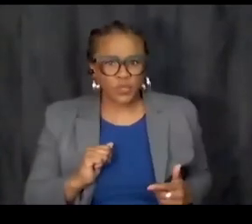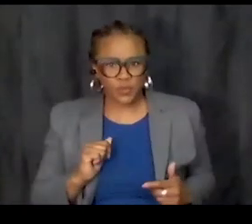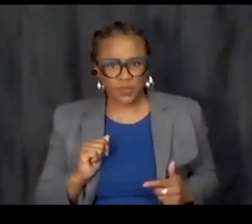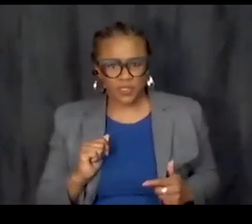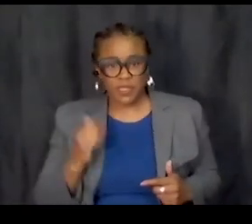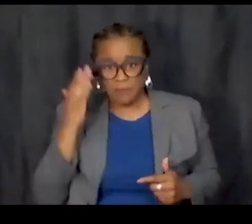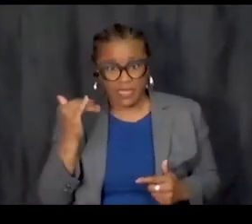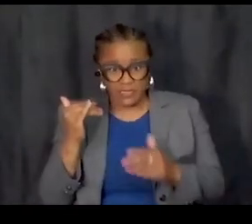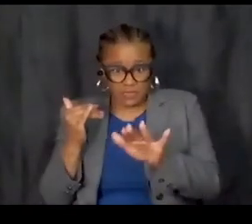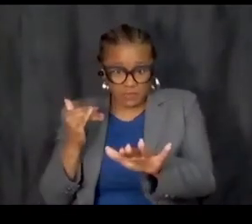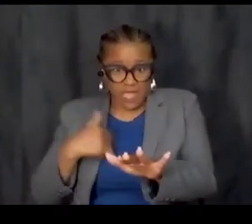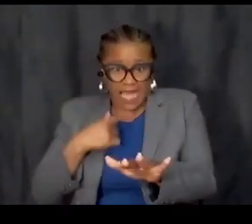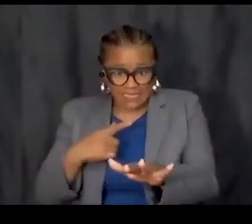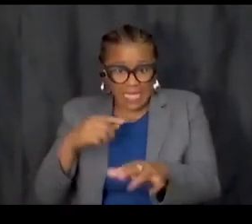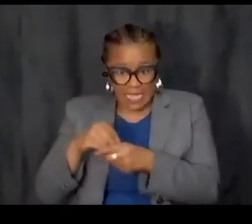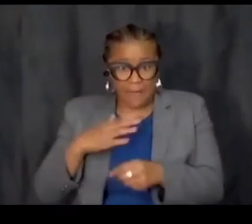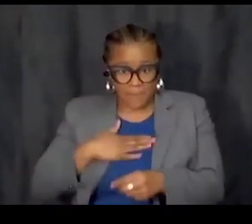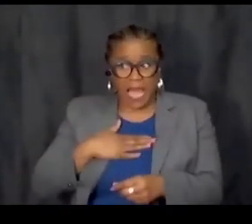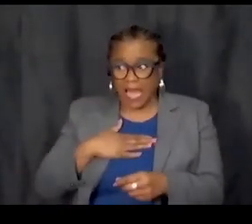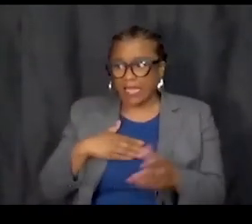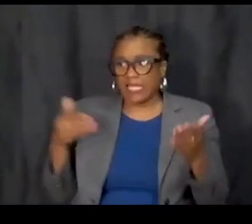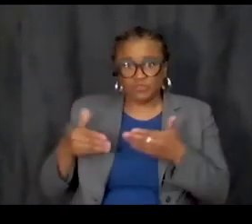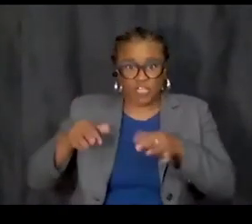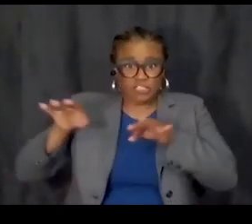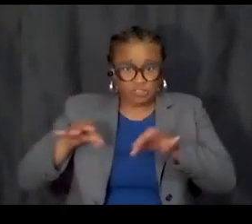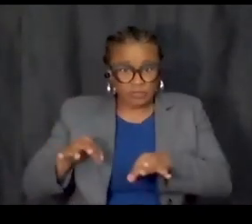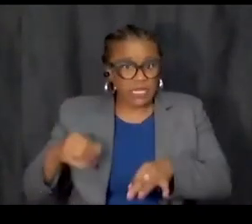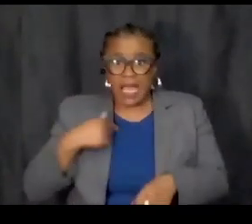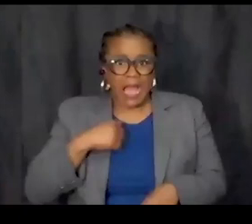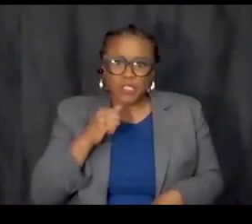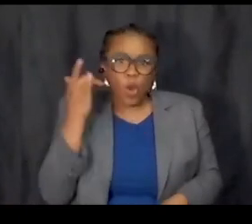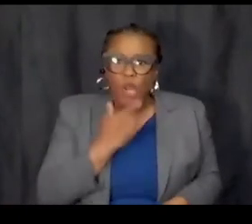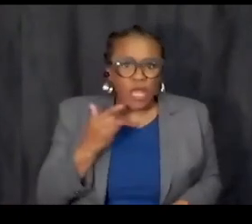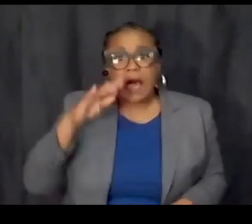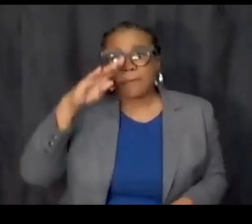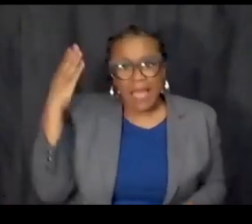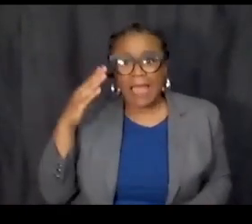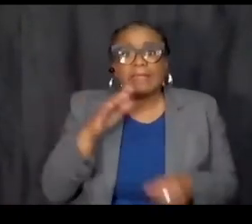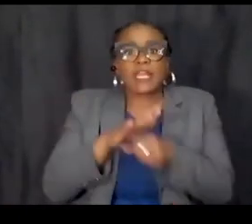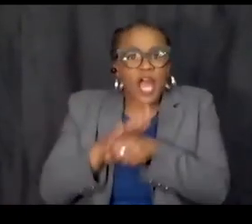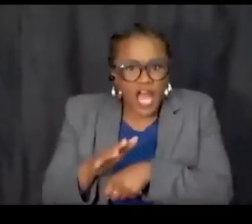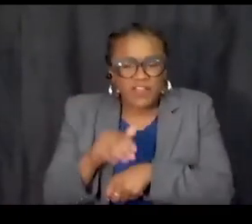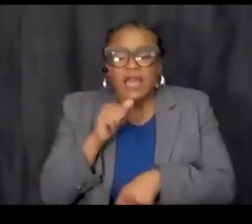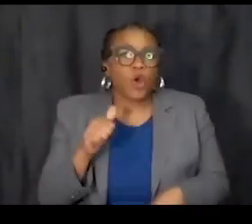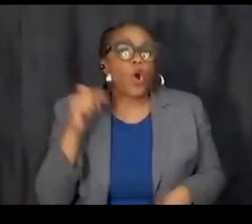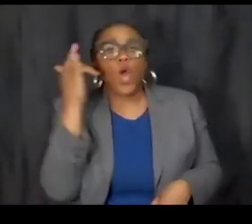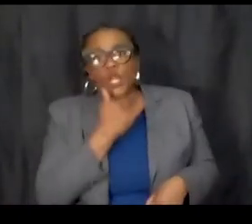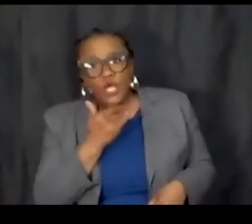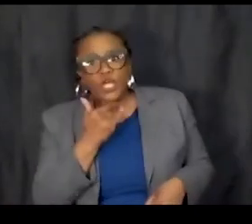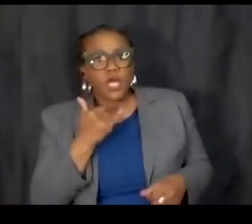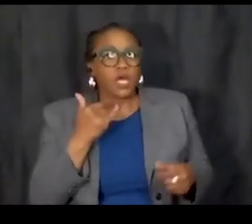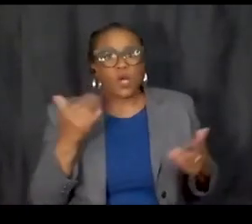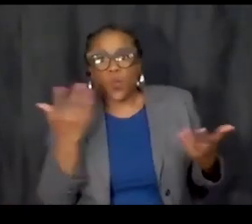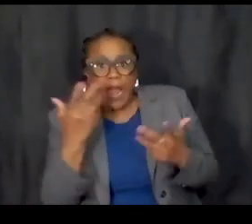as I said in the, you know, description, I don't look Black enough. I don't look, what am I? Like,